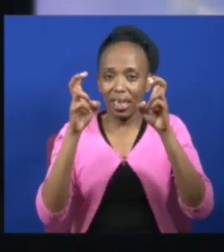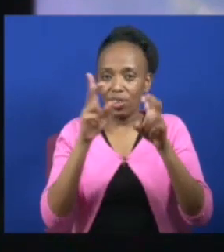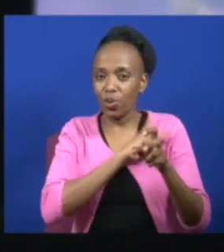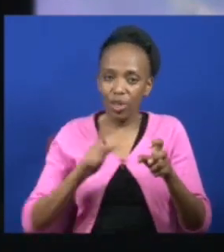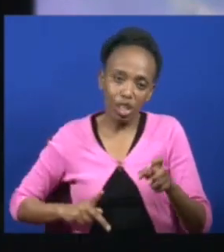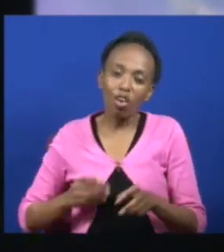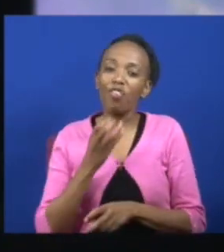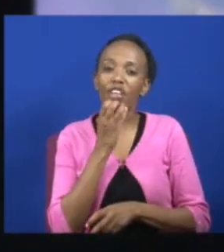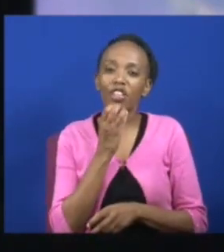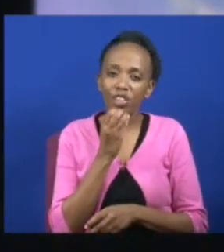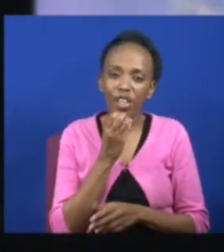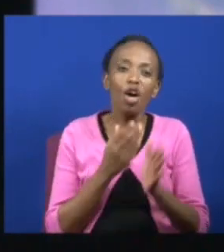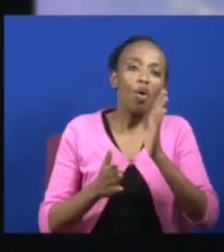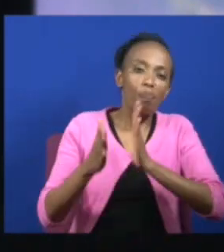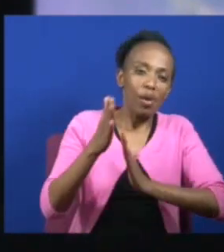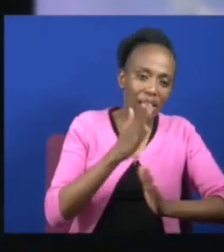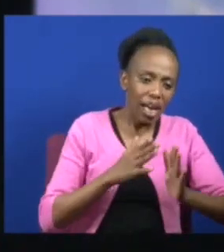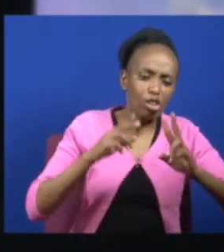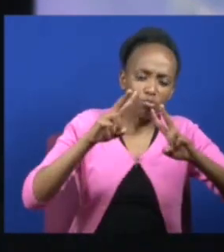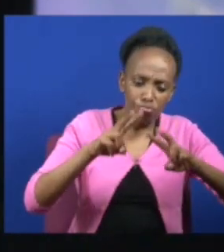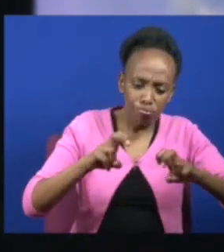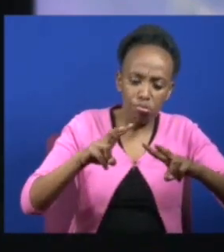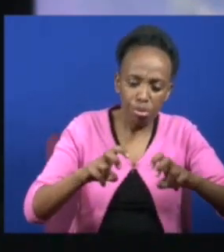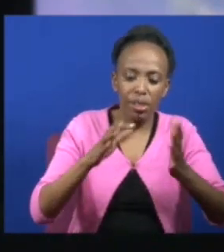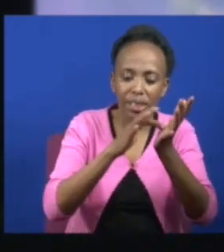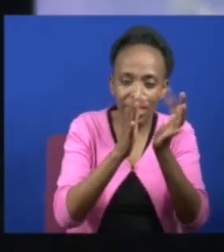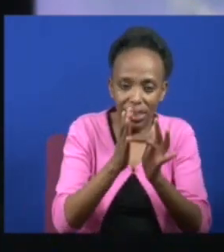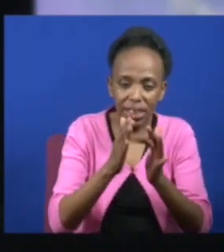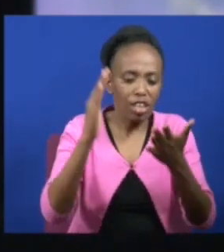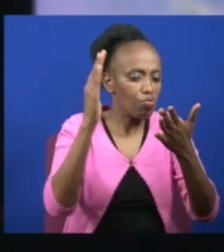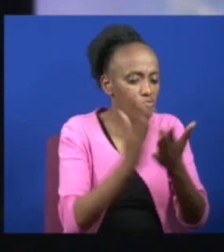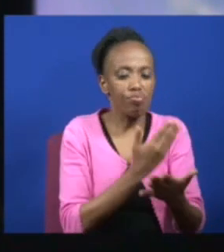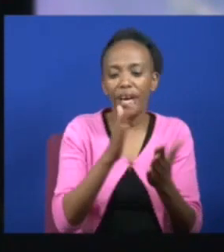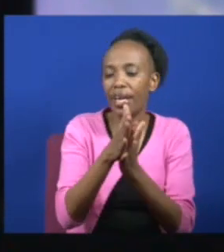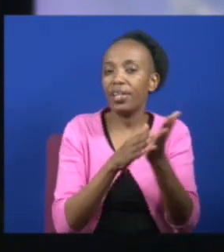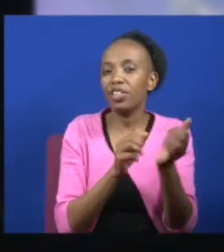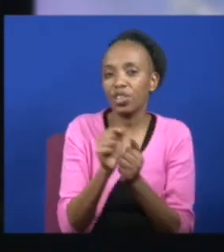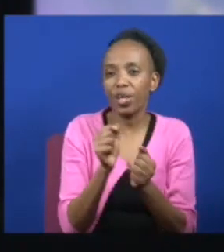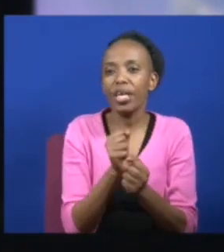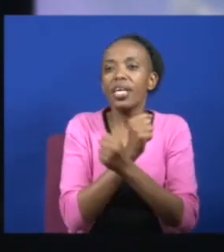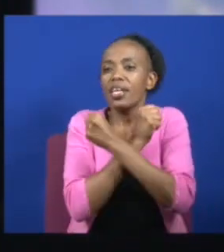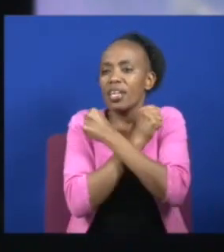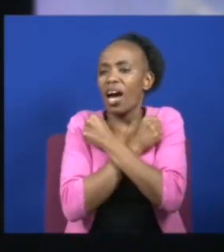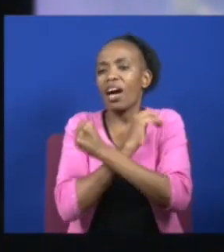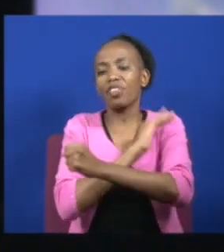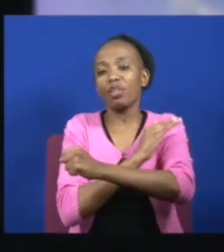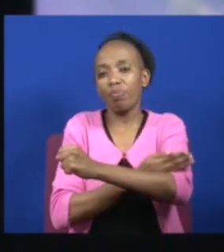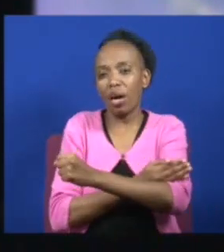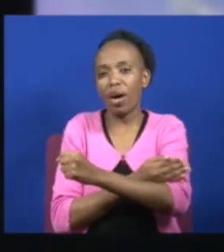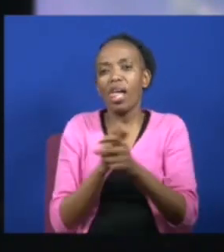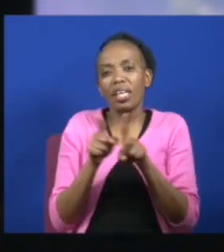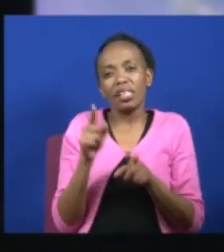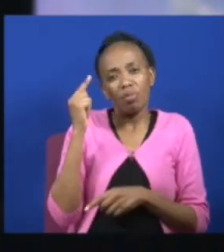Roman Senate, actually planned to locate Jesus and eliminate him. He loved power, and he